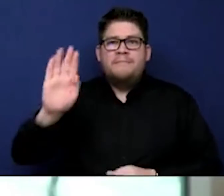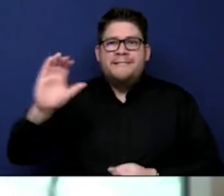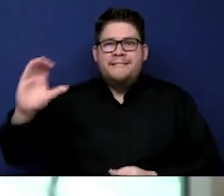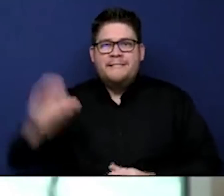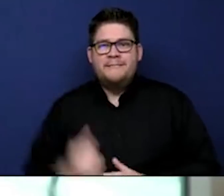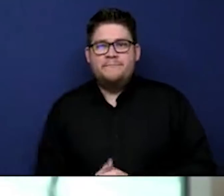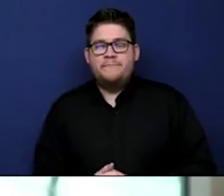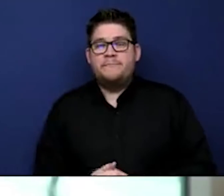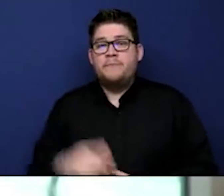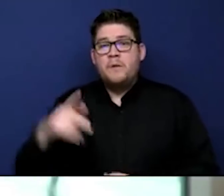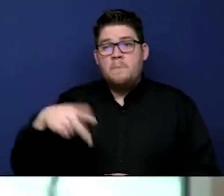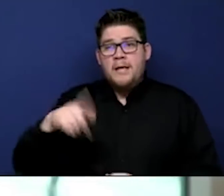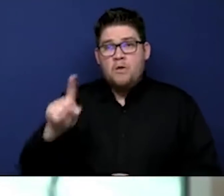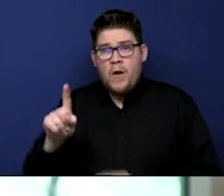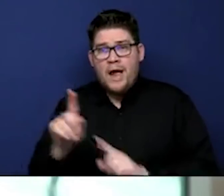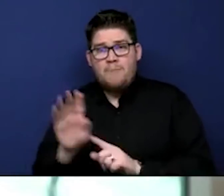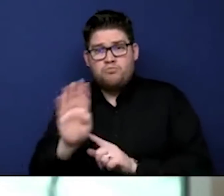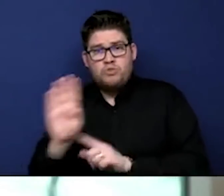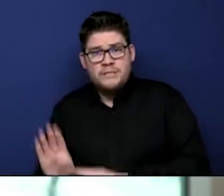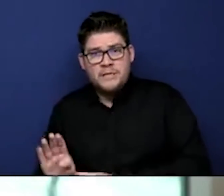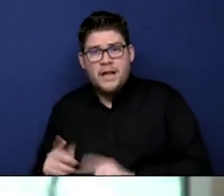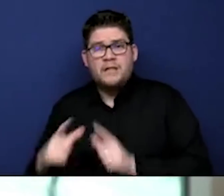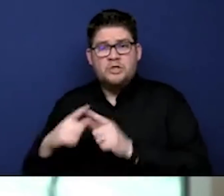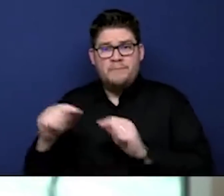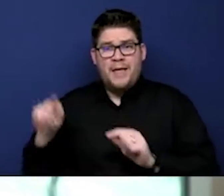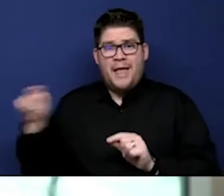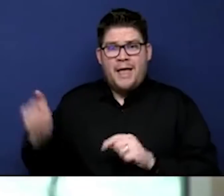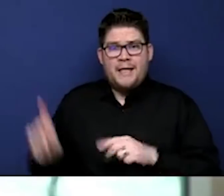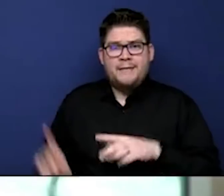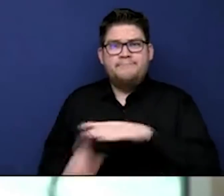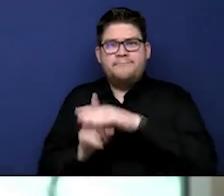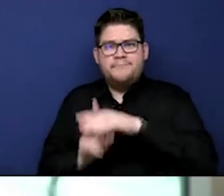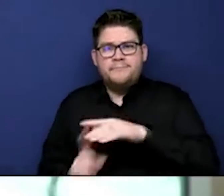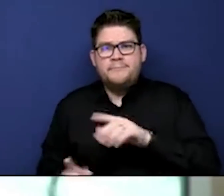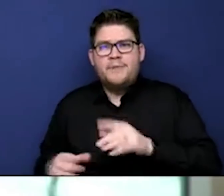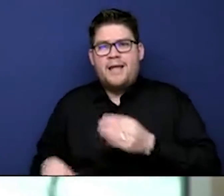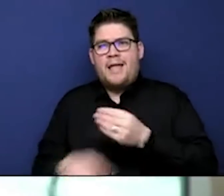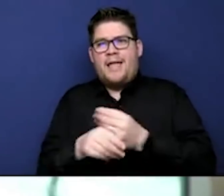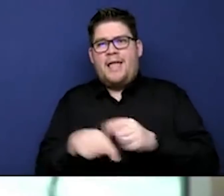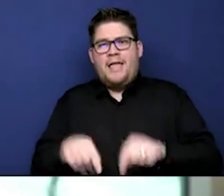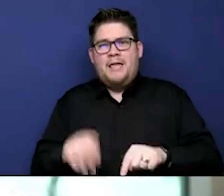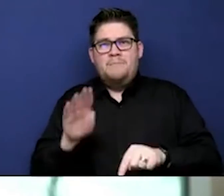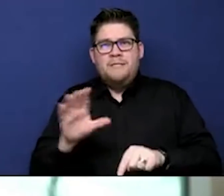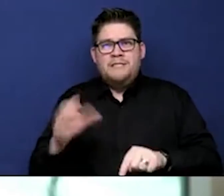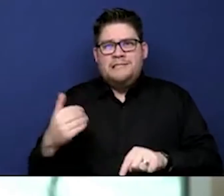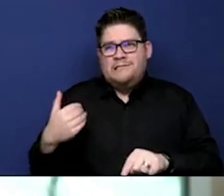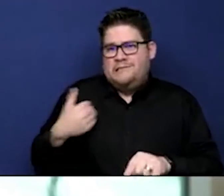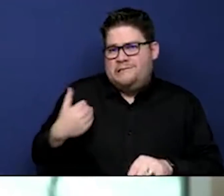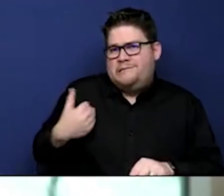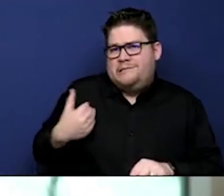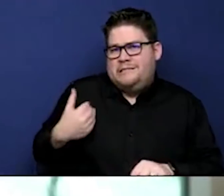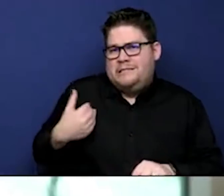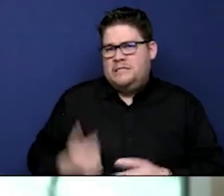and Japan strain, was introduced more recently. We didn't see it in the earlier